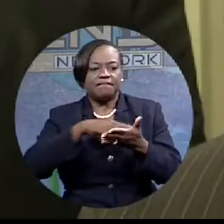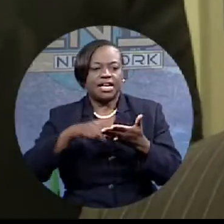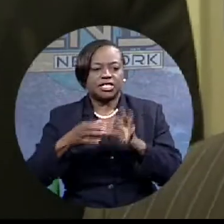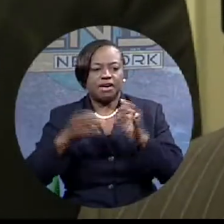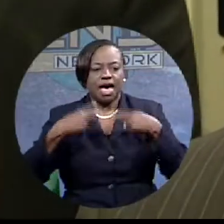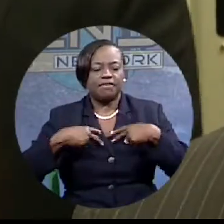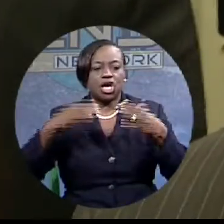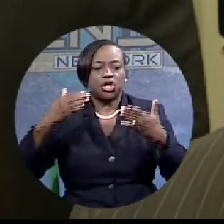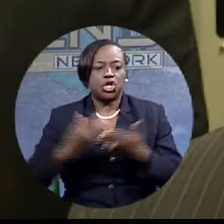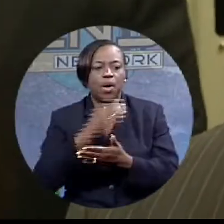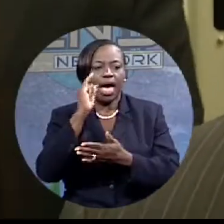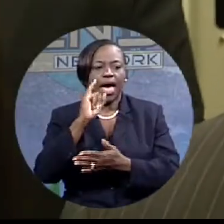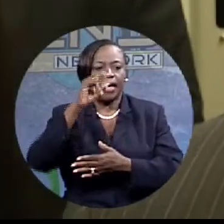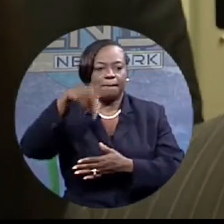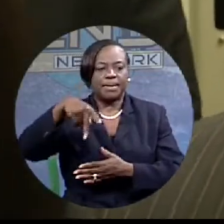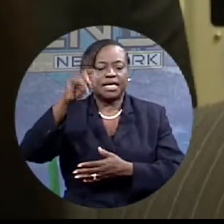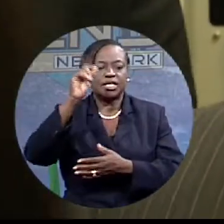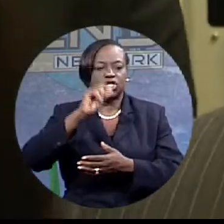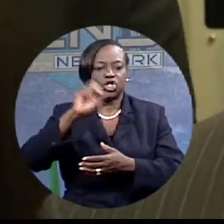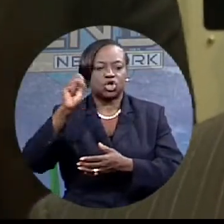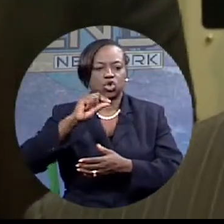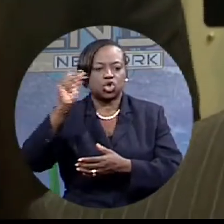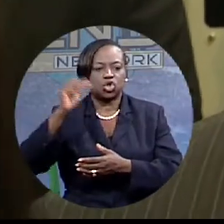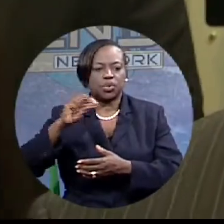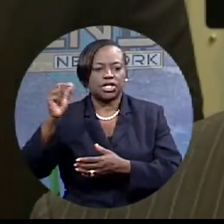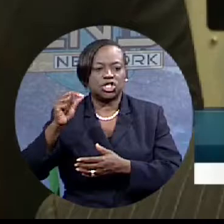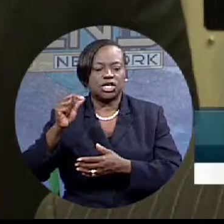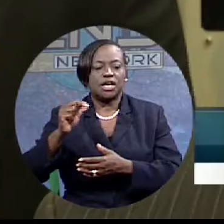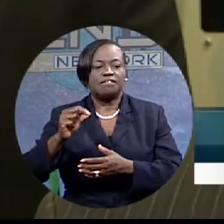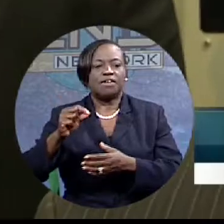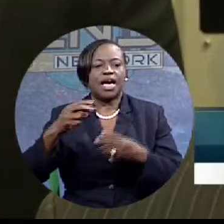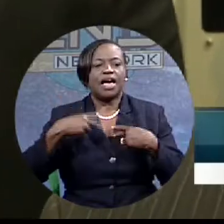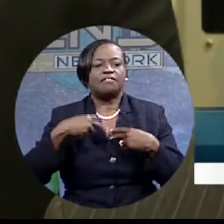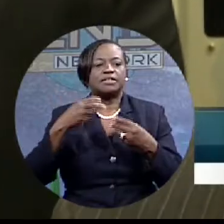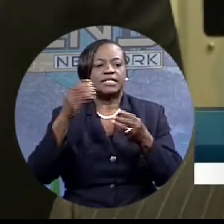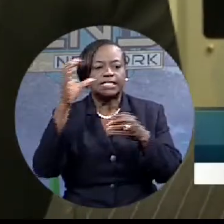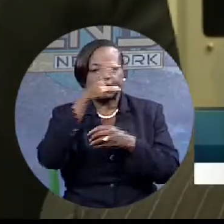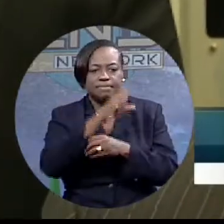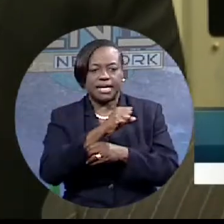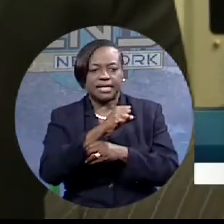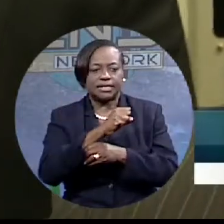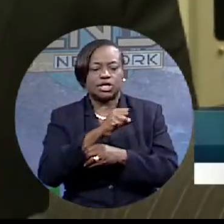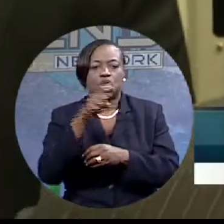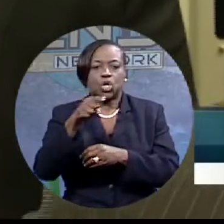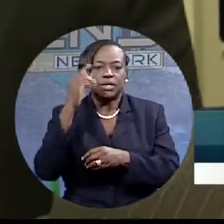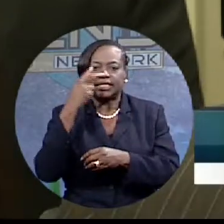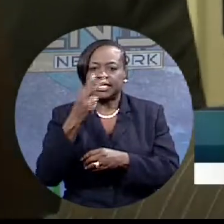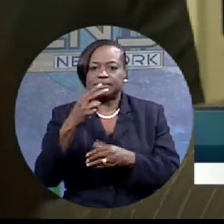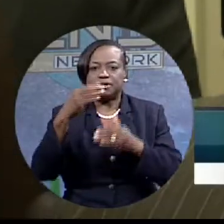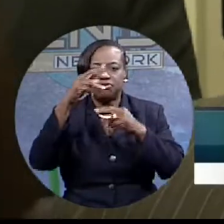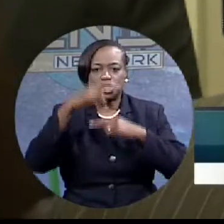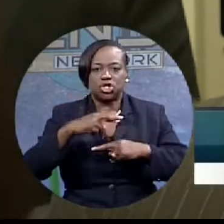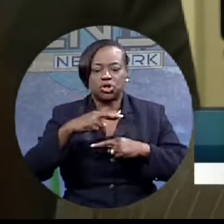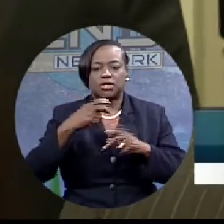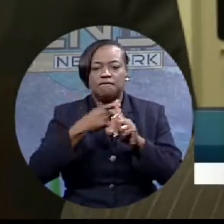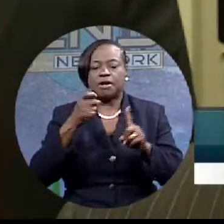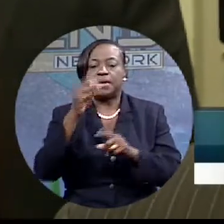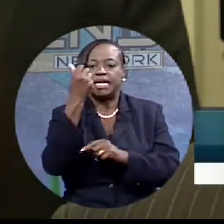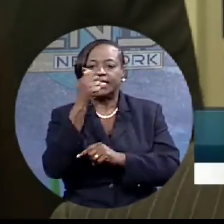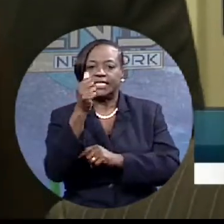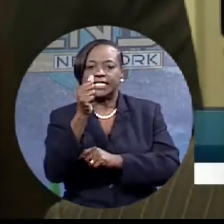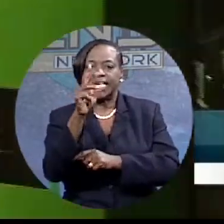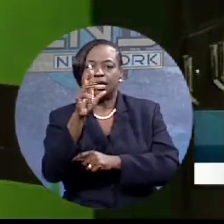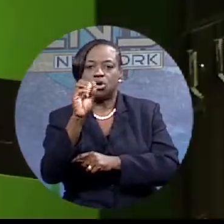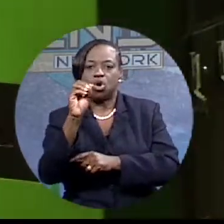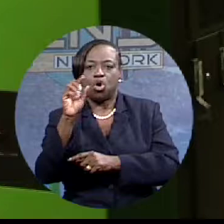switch is, of course, space. So when you go next door and you look at the IP switch, you will see that it's been reduced from 10 rows and bays